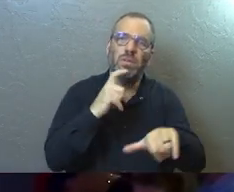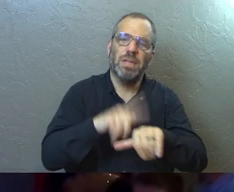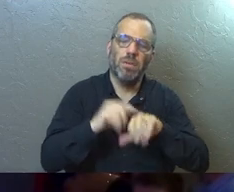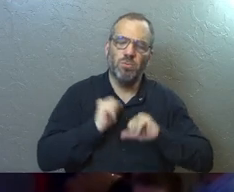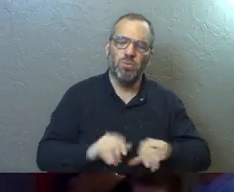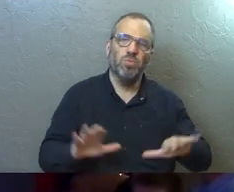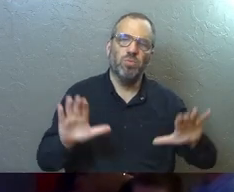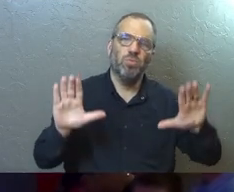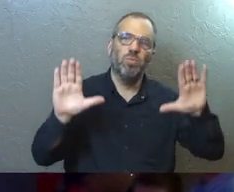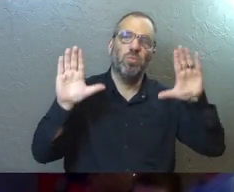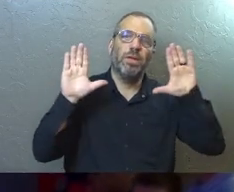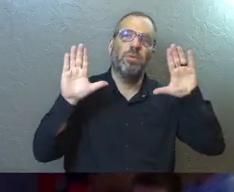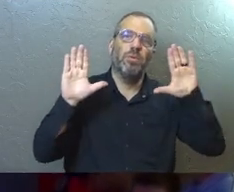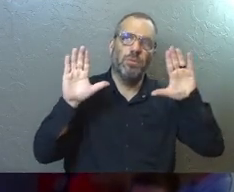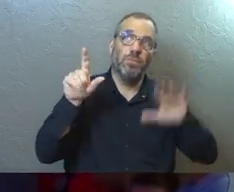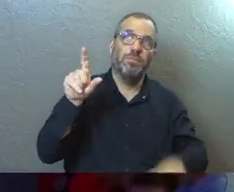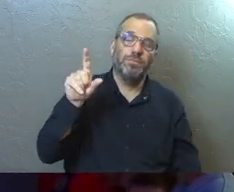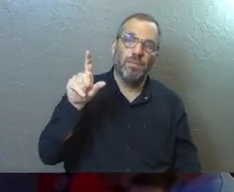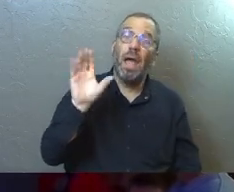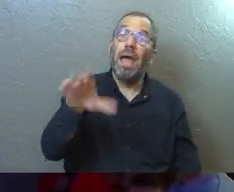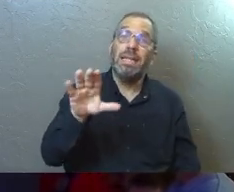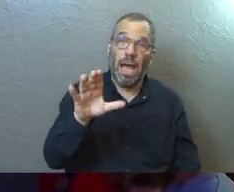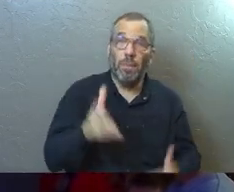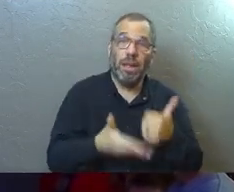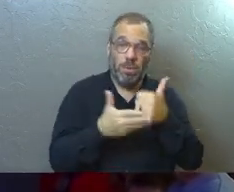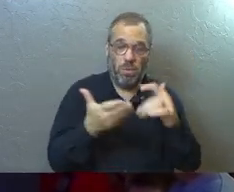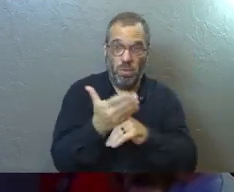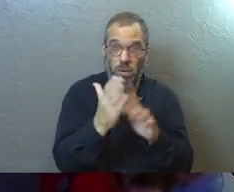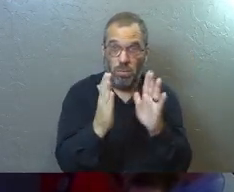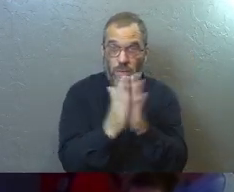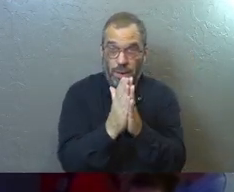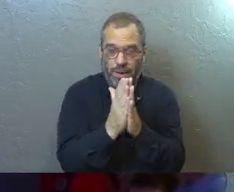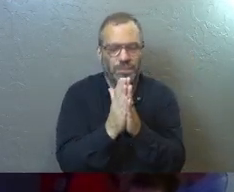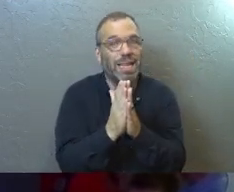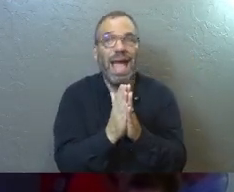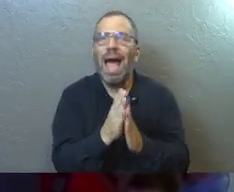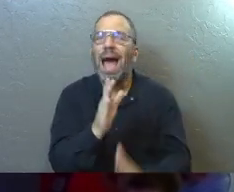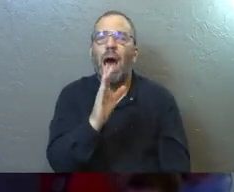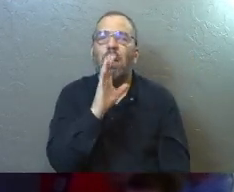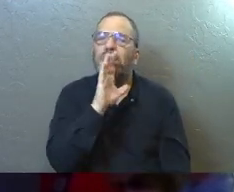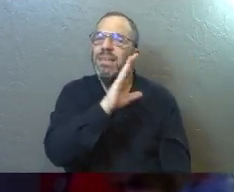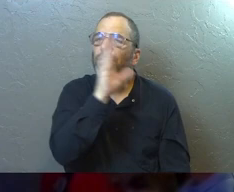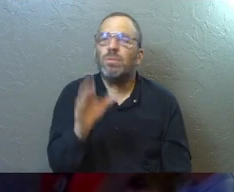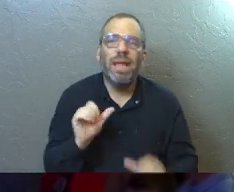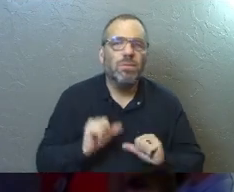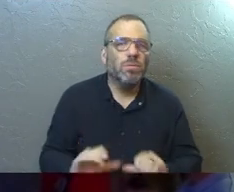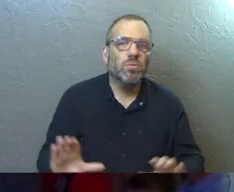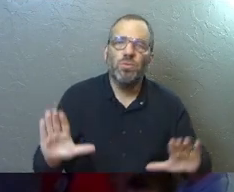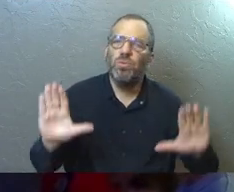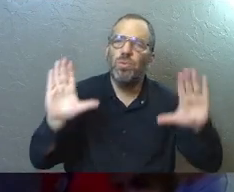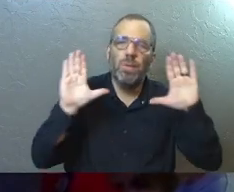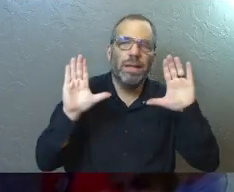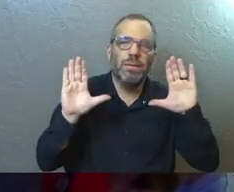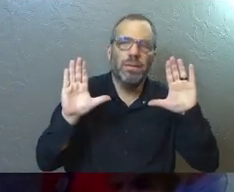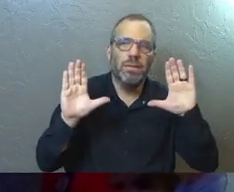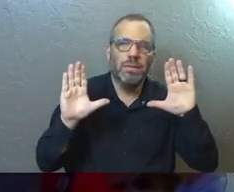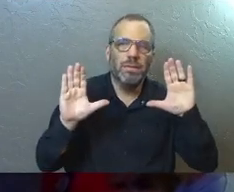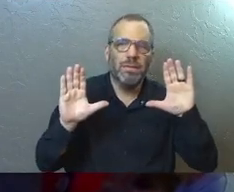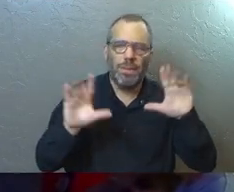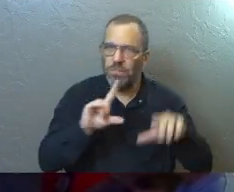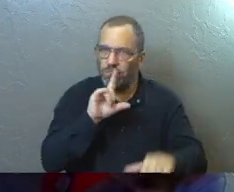him. And I'm going to walk you through a prayer. And if you've never surrendered to Jesus, not for